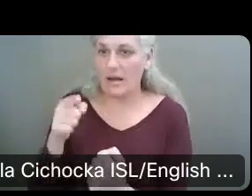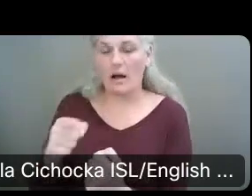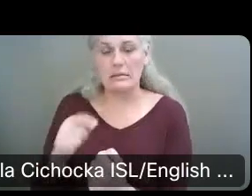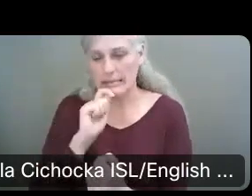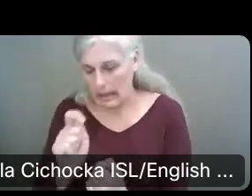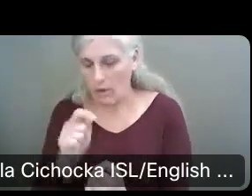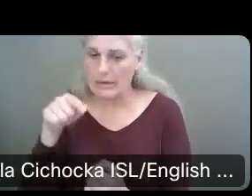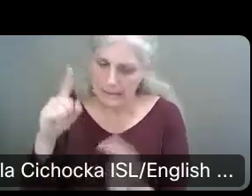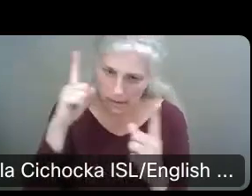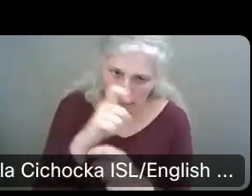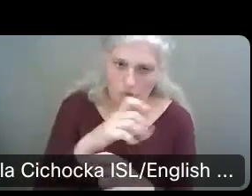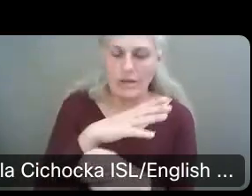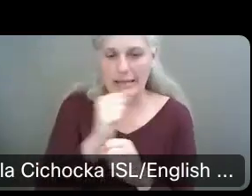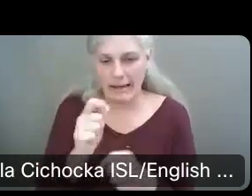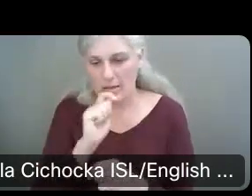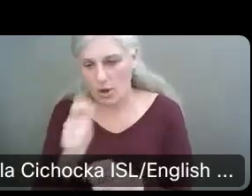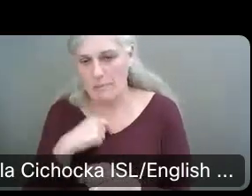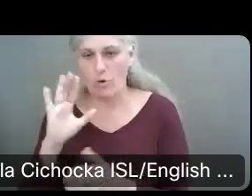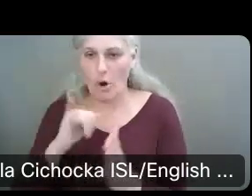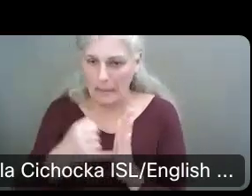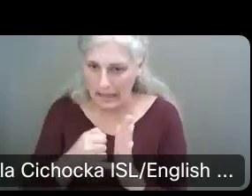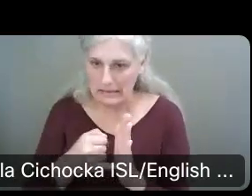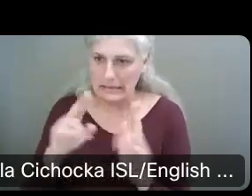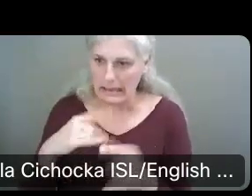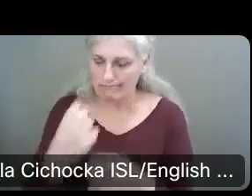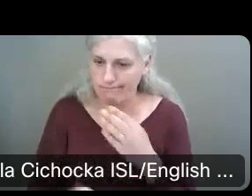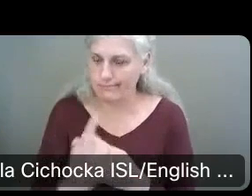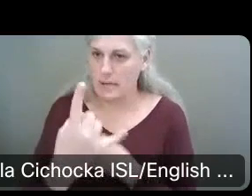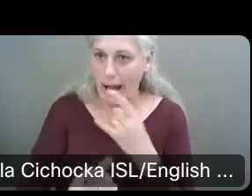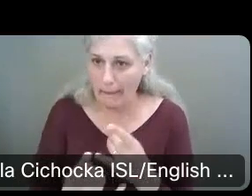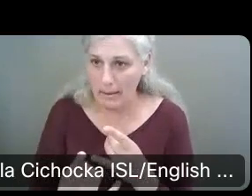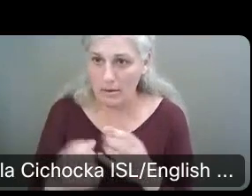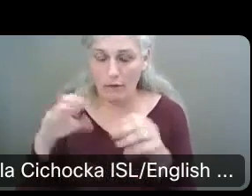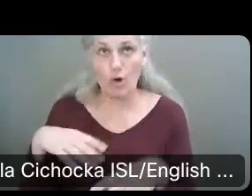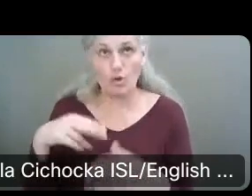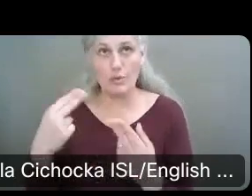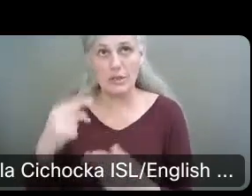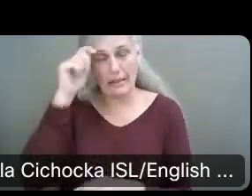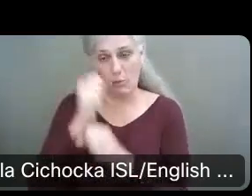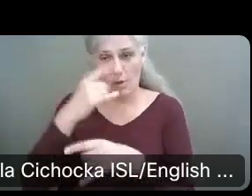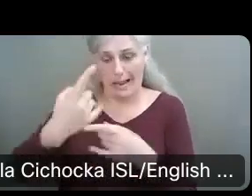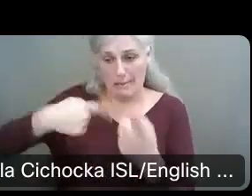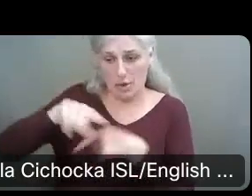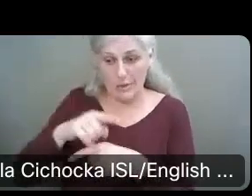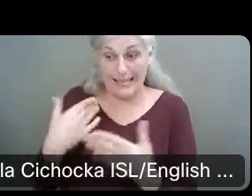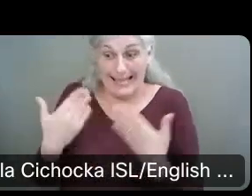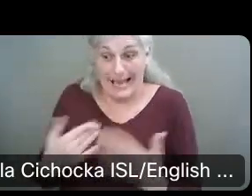complication. We were told about it in the consent. Of course, we didn't think it would happen to us. It is after happening